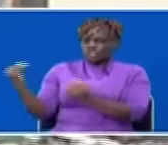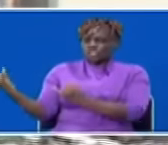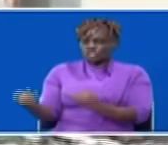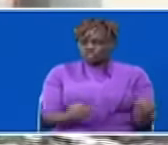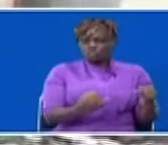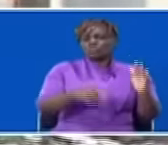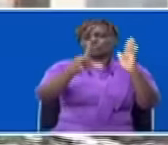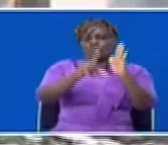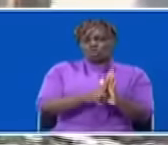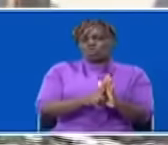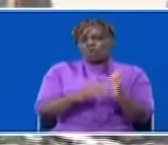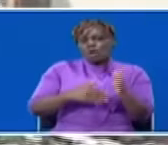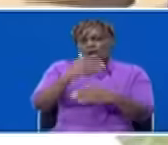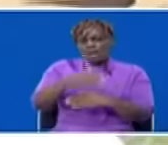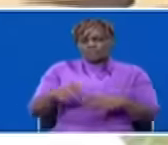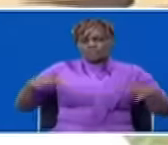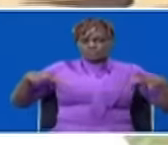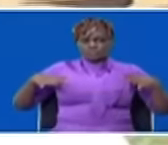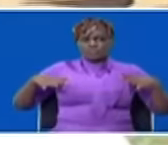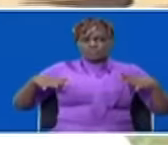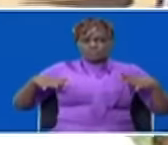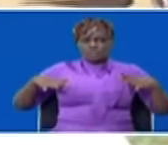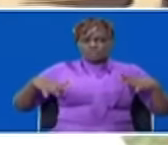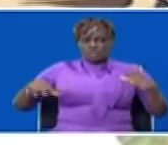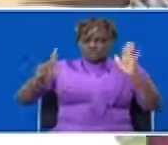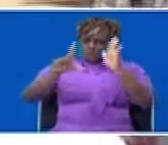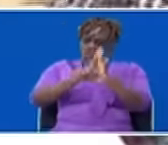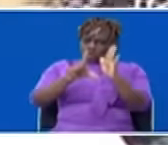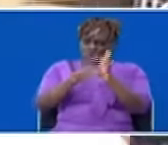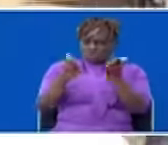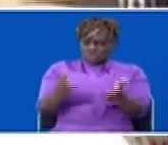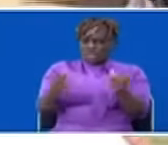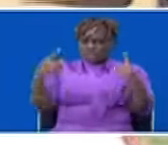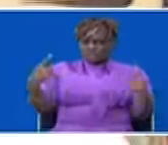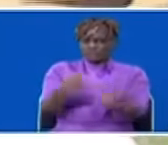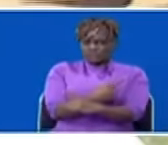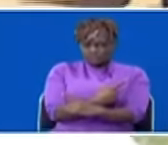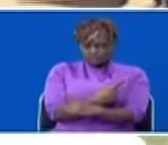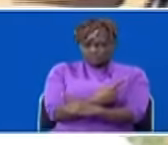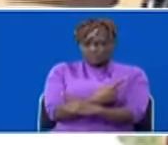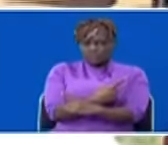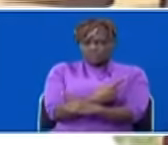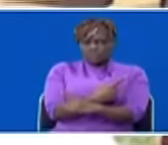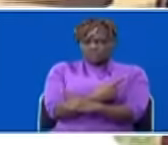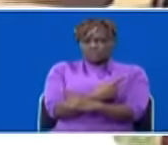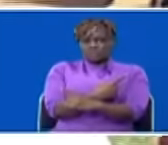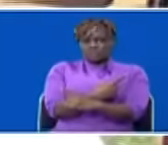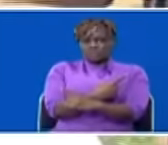were opposed to after the midterm break. Sioni kama kuna sheria yenye itaweza kuwa tofauti na zenye tulikuwa